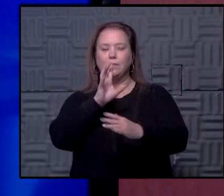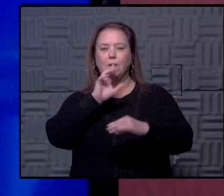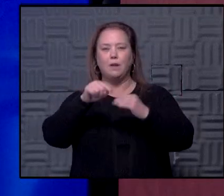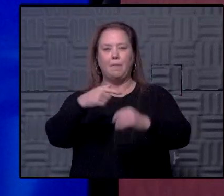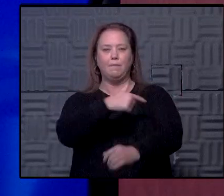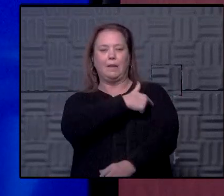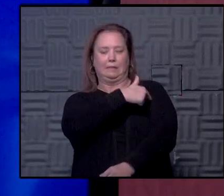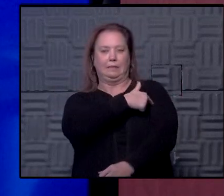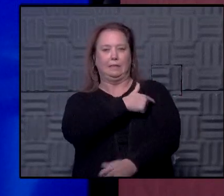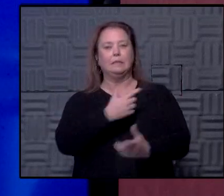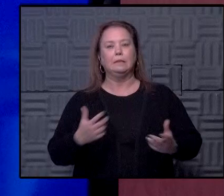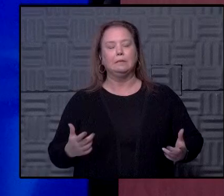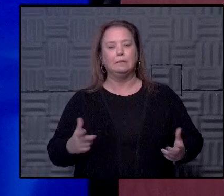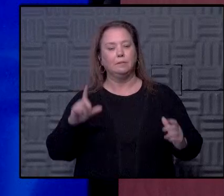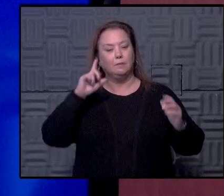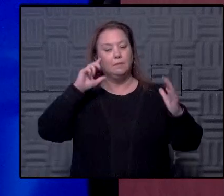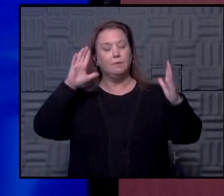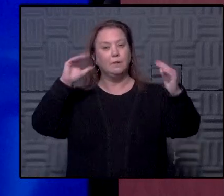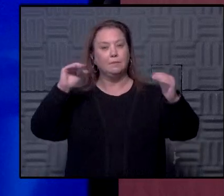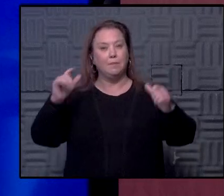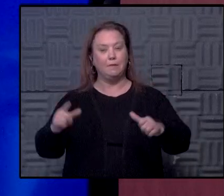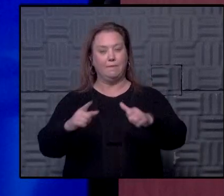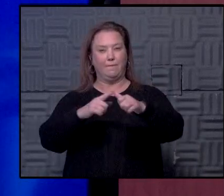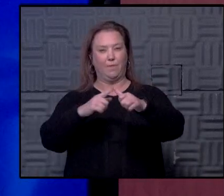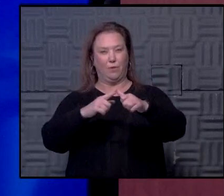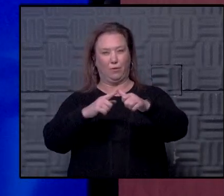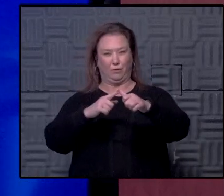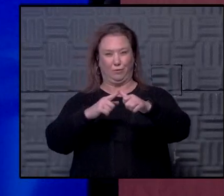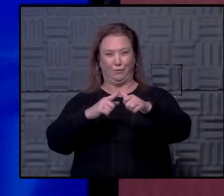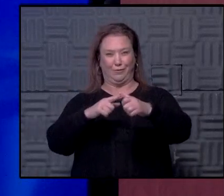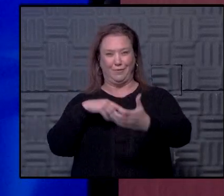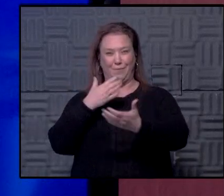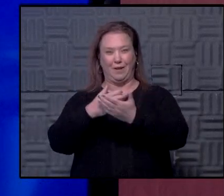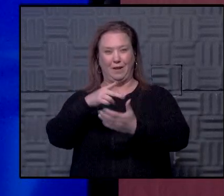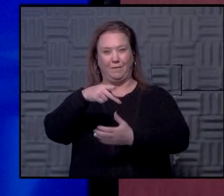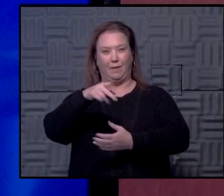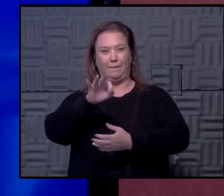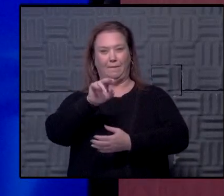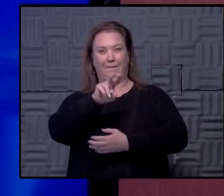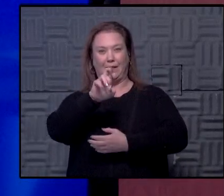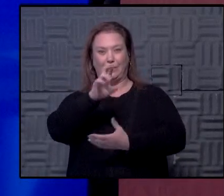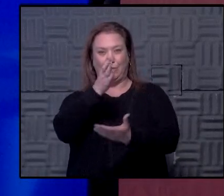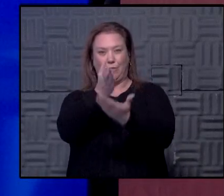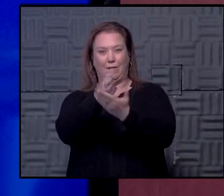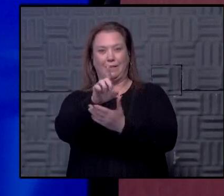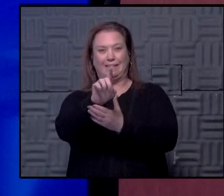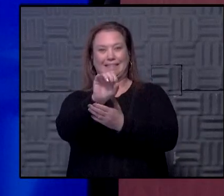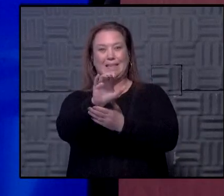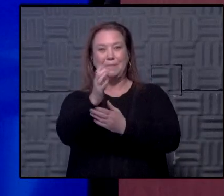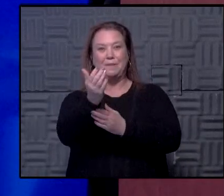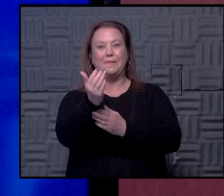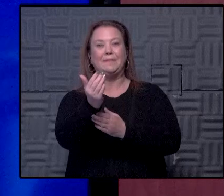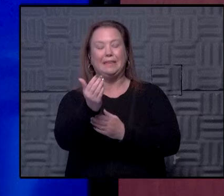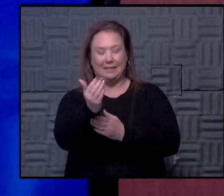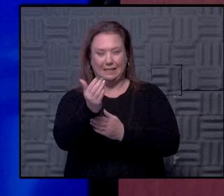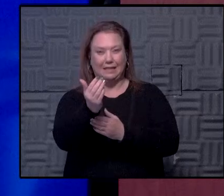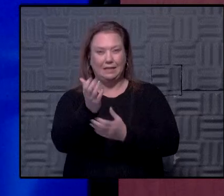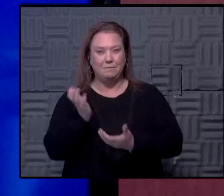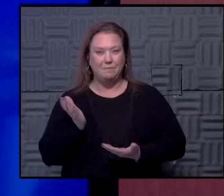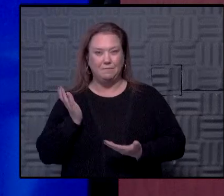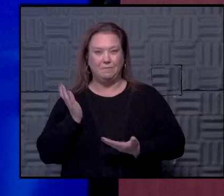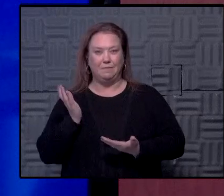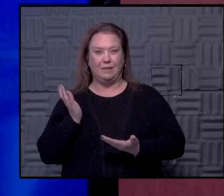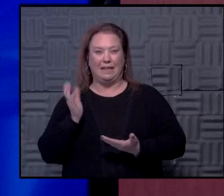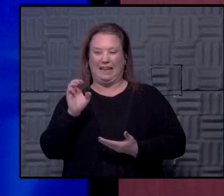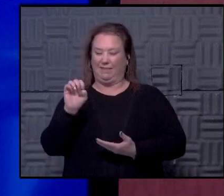about vaccination. We expect our first shipment from Pfizer to be here December the 15th, providing that they